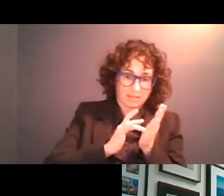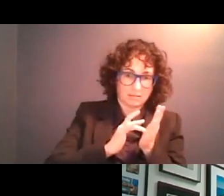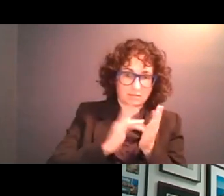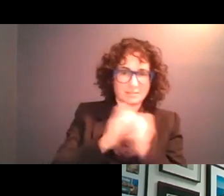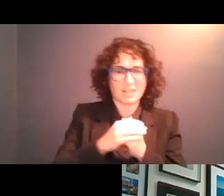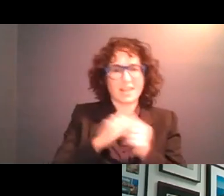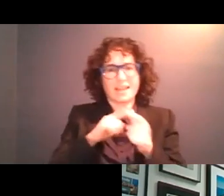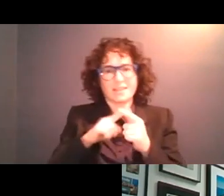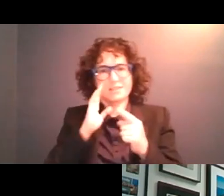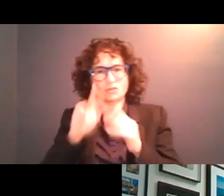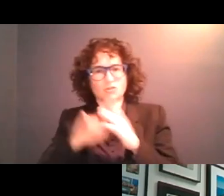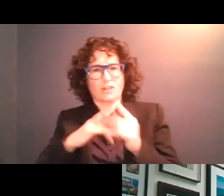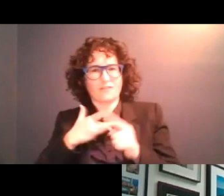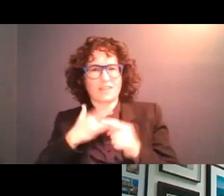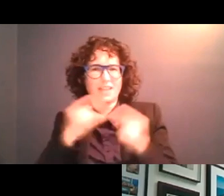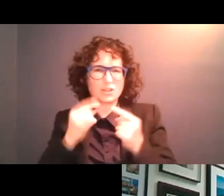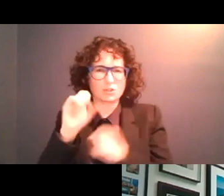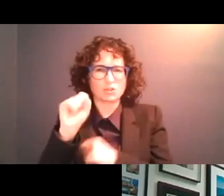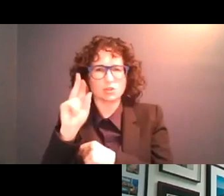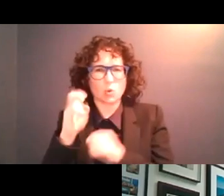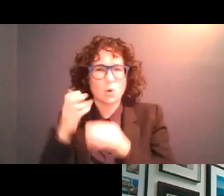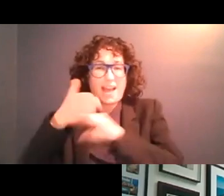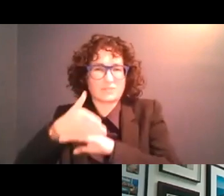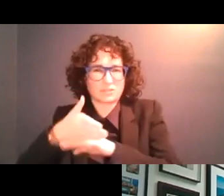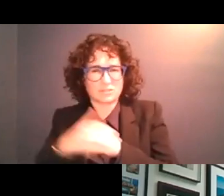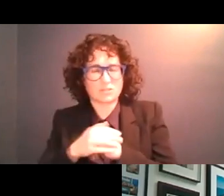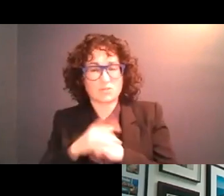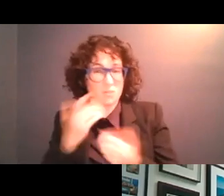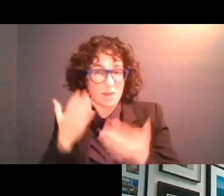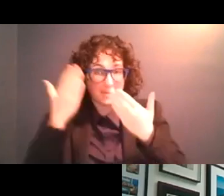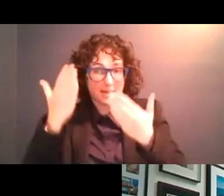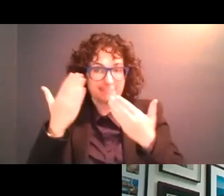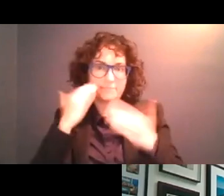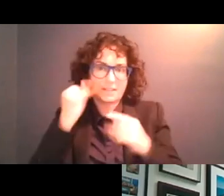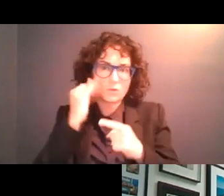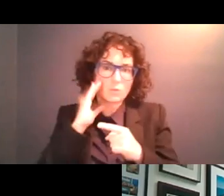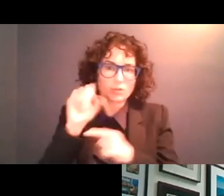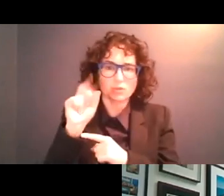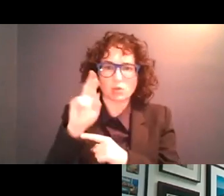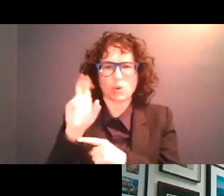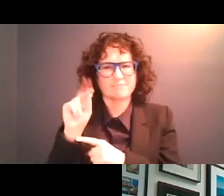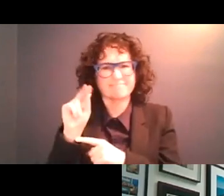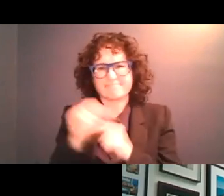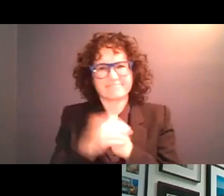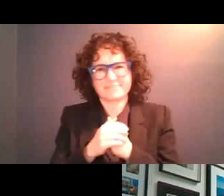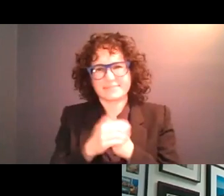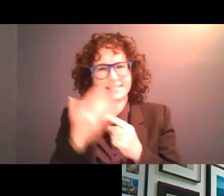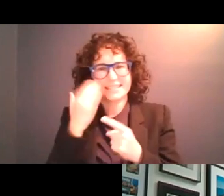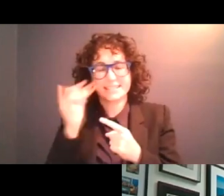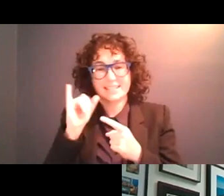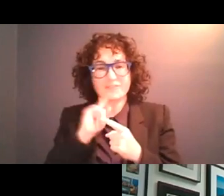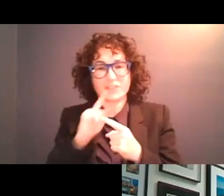you to your start feeling sore. So the recommendation, and you don't even know if you're going to get sore. It is so like it's